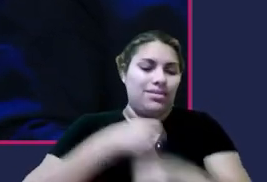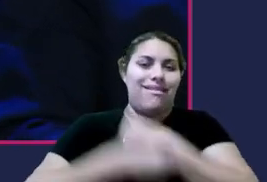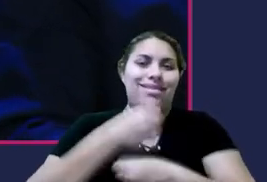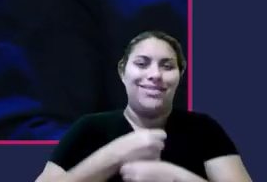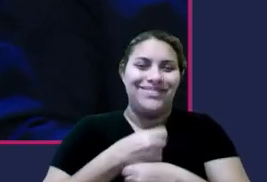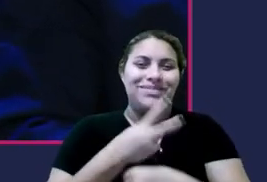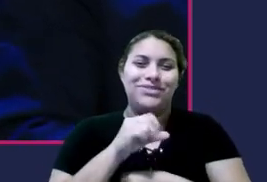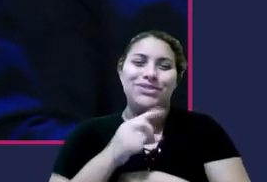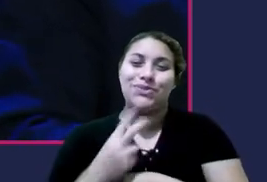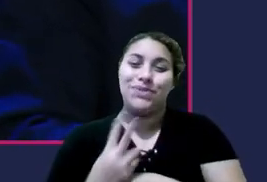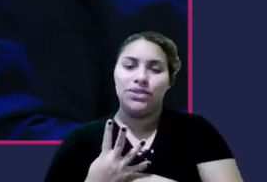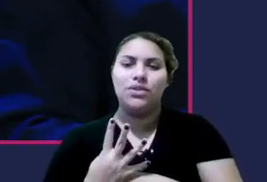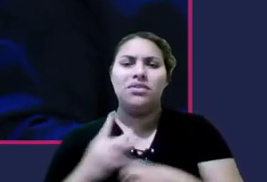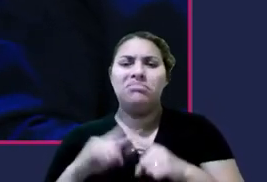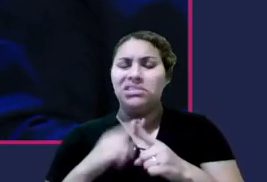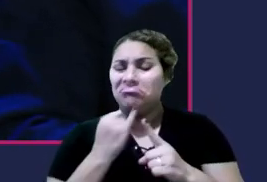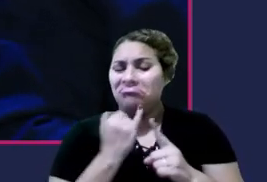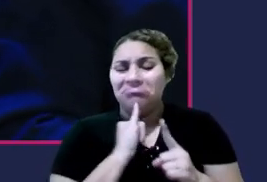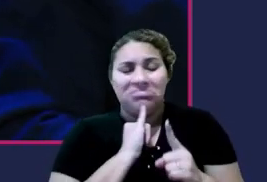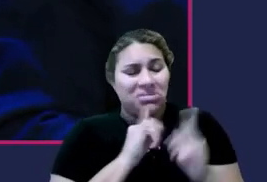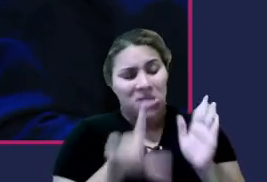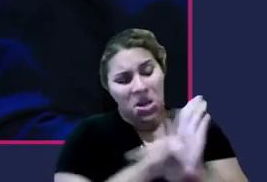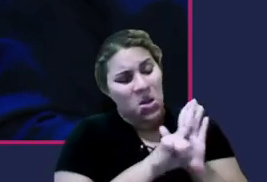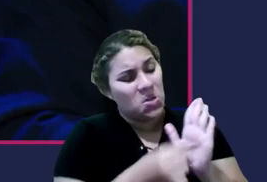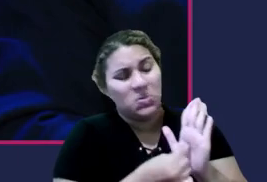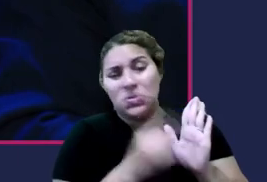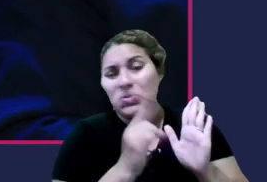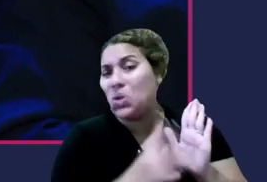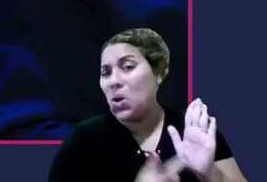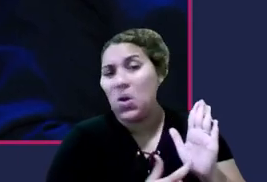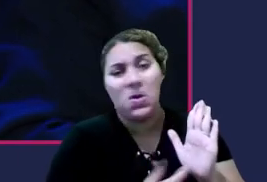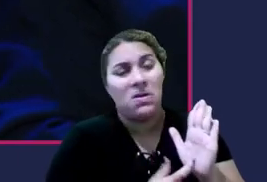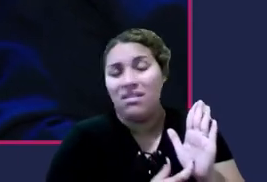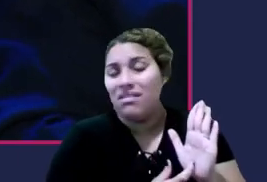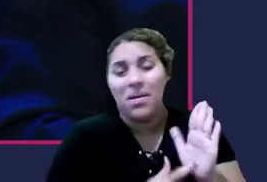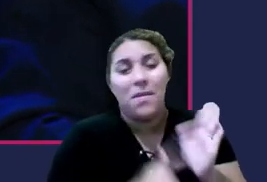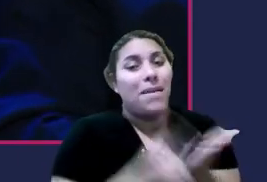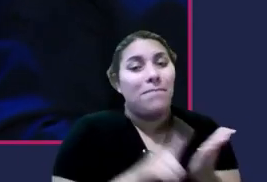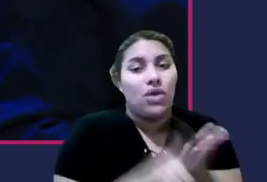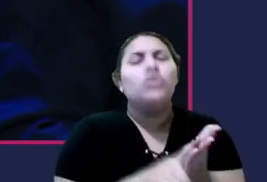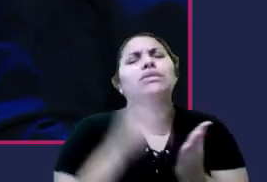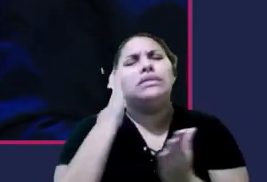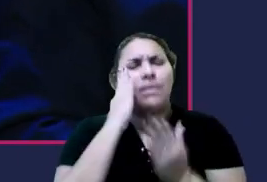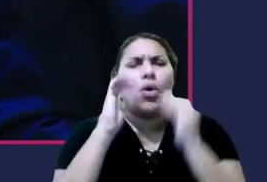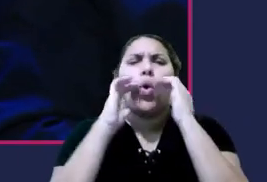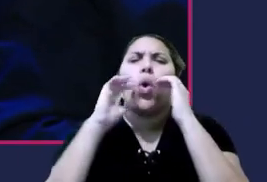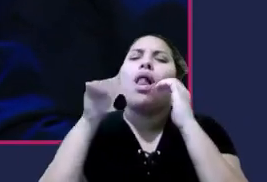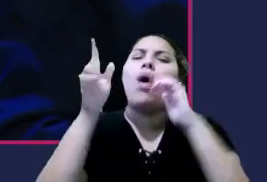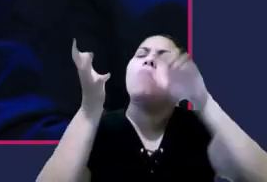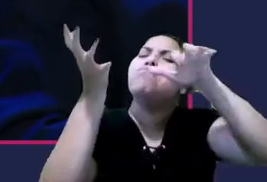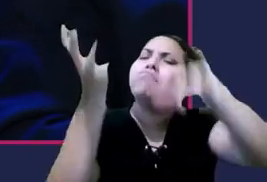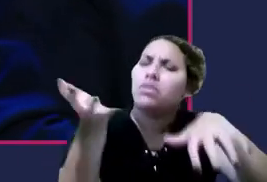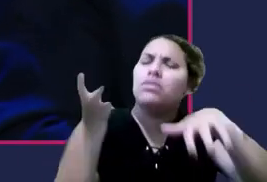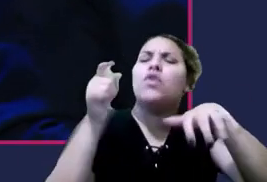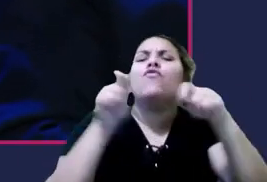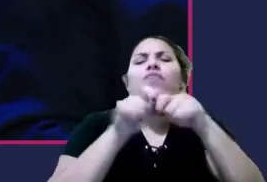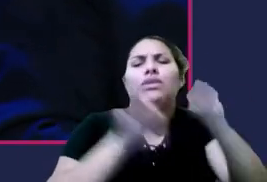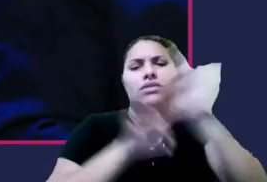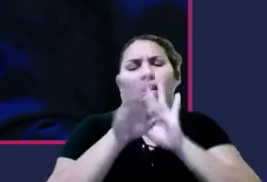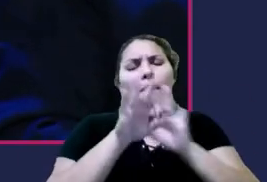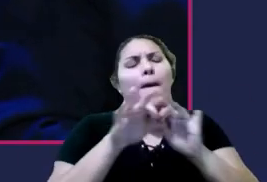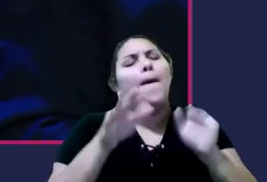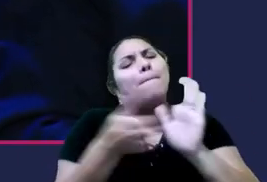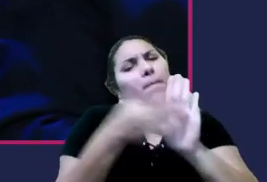This law is 3 years old, but it hasn't been enforced yet. The Congress